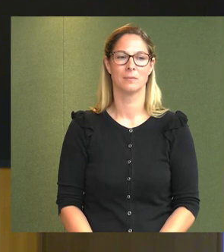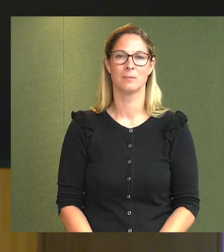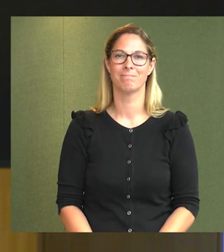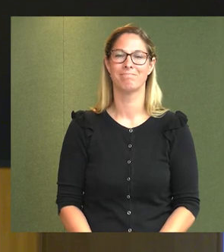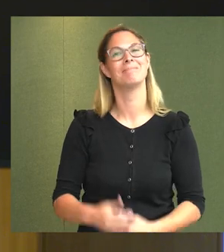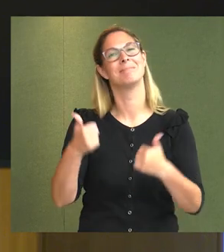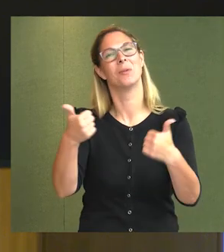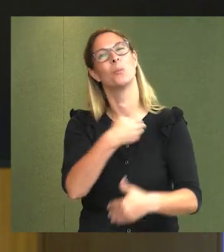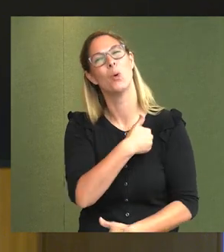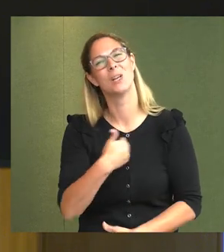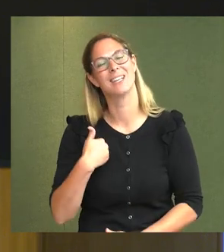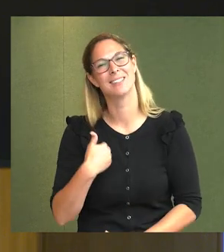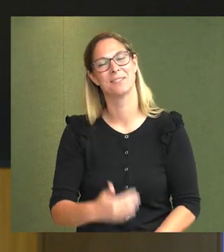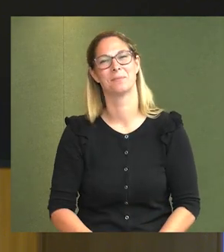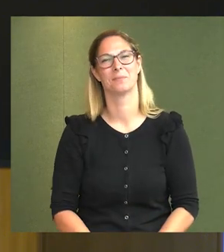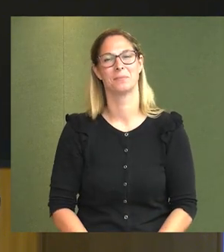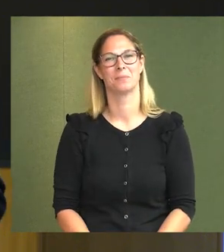Good morning.